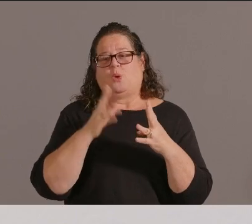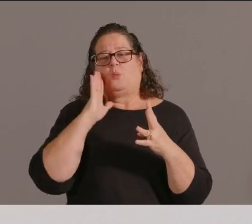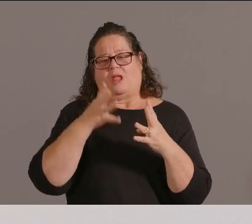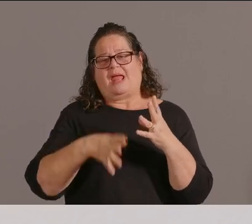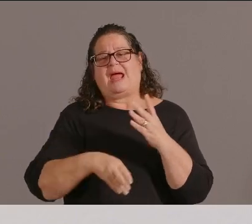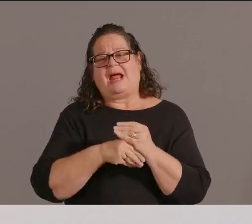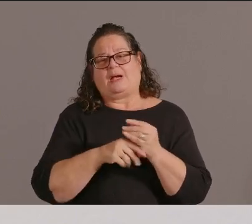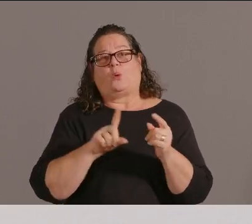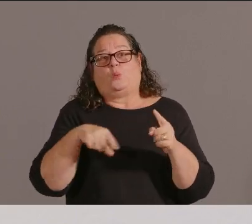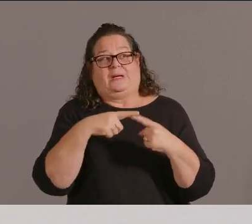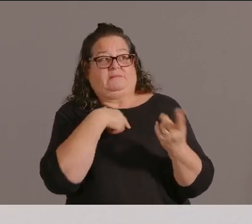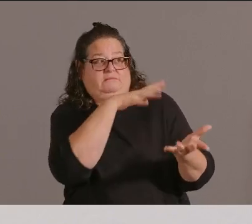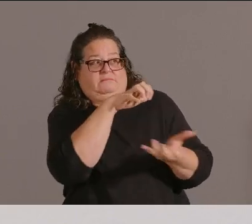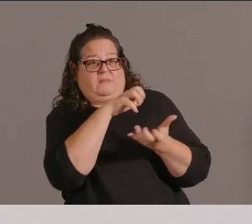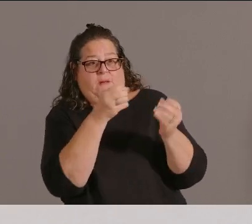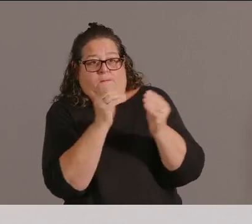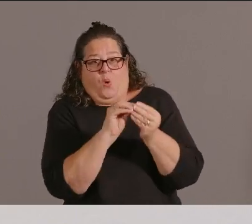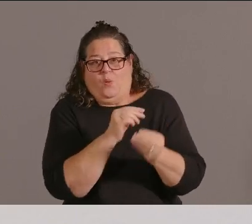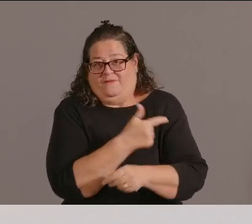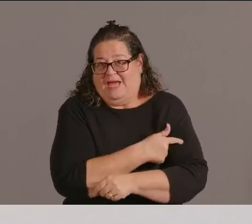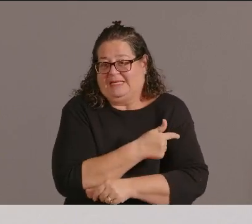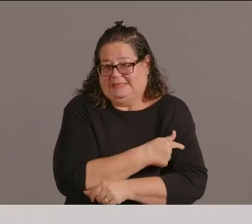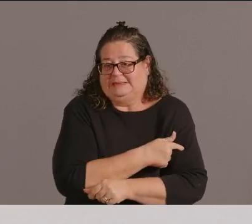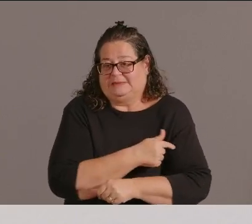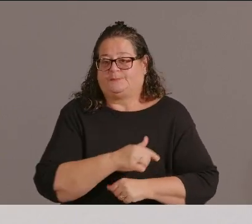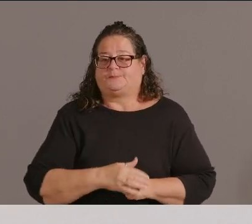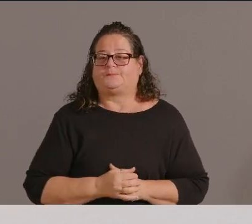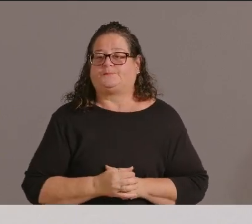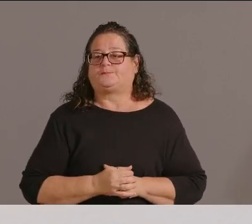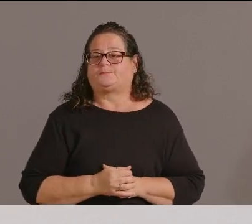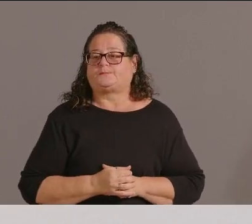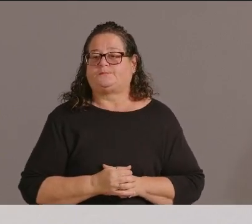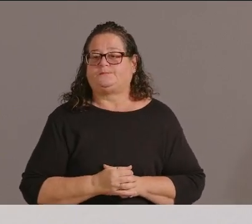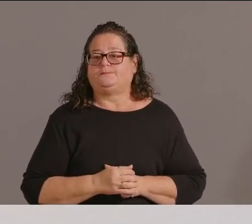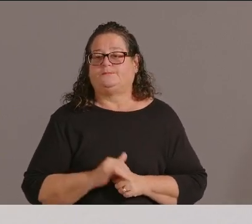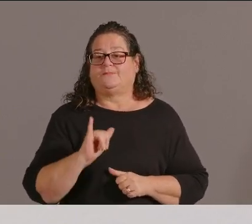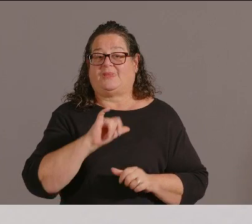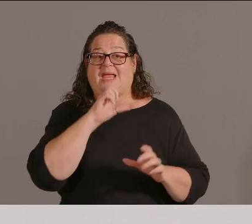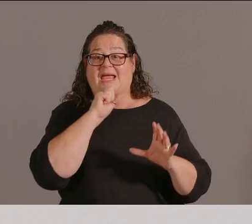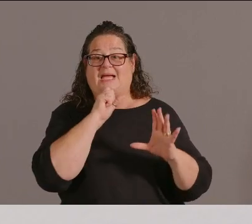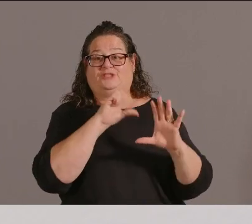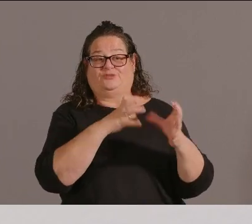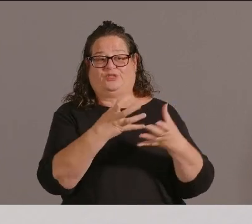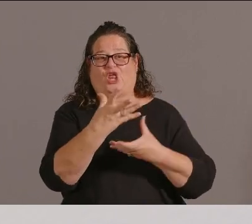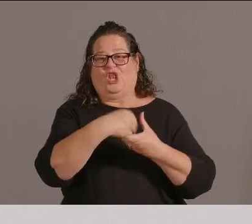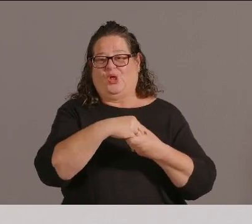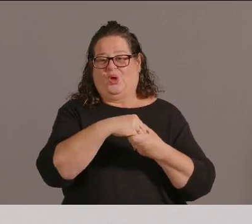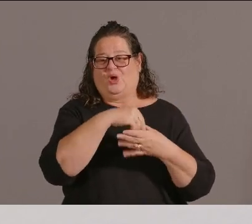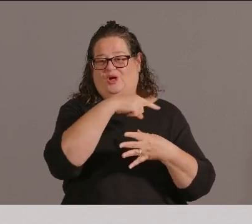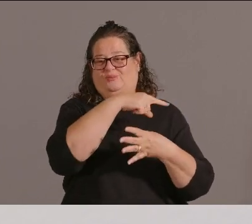go down in our age groups, those age groups would be included in any of those activities that we did.